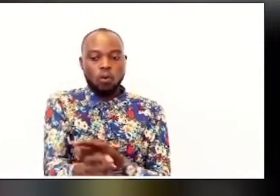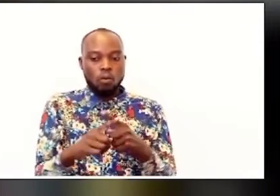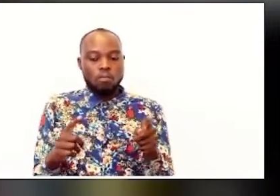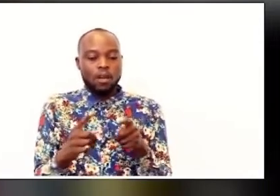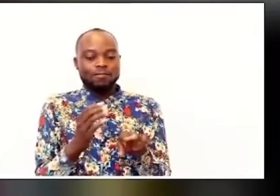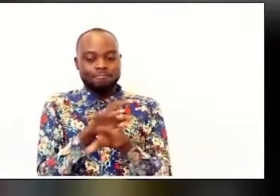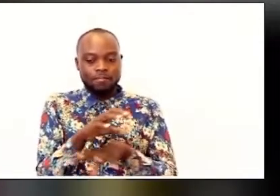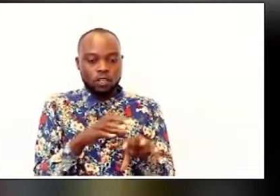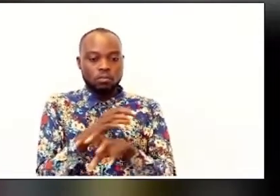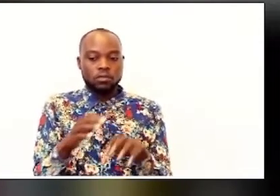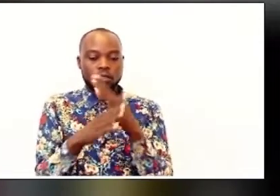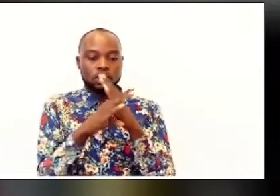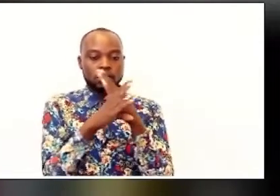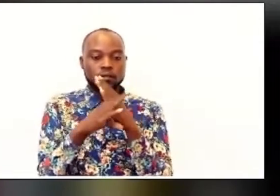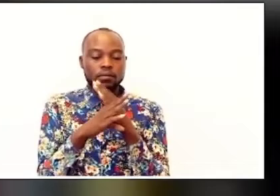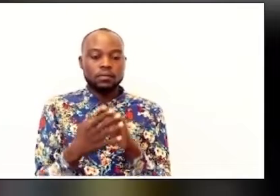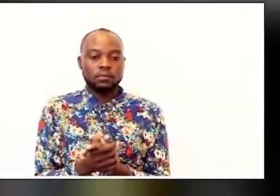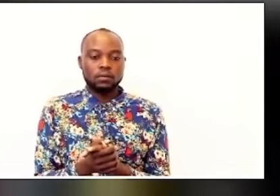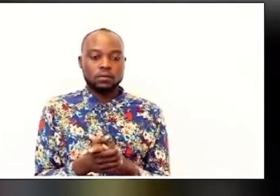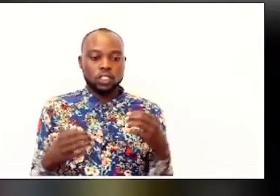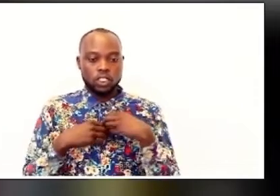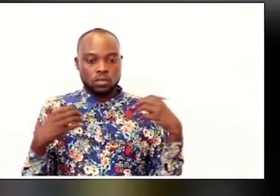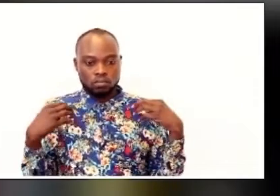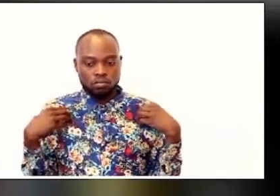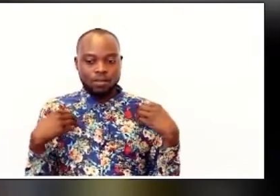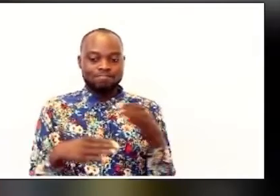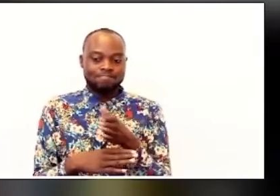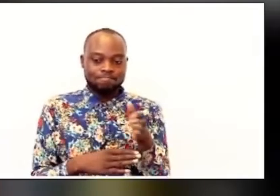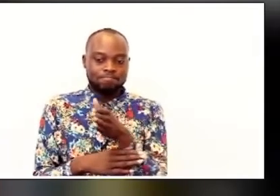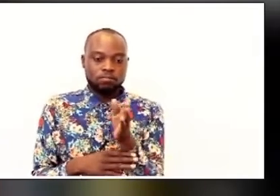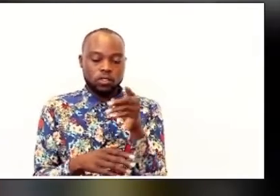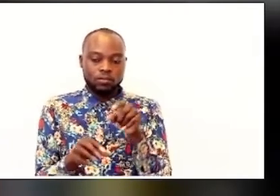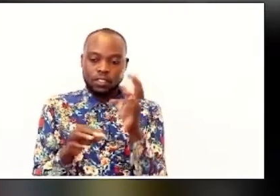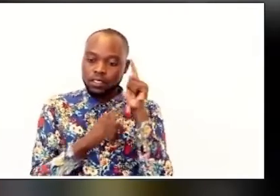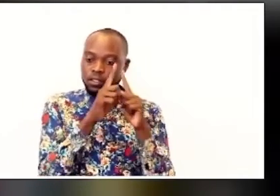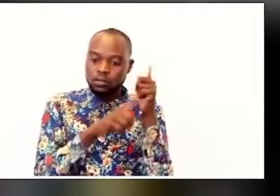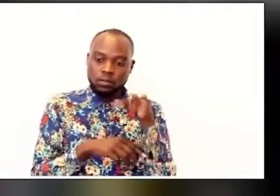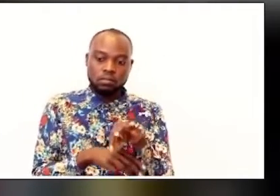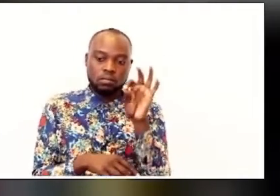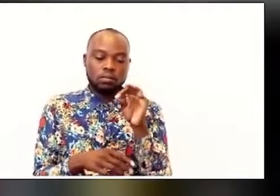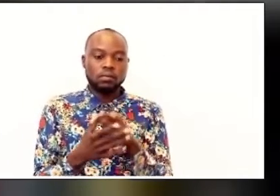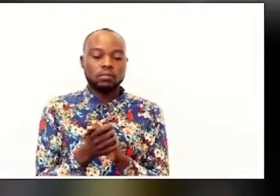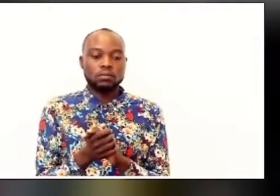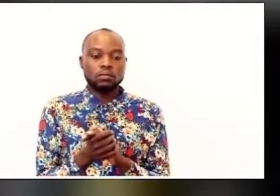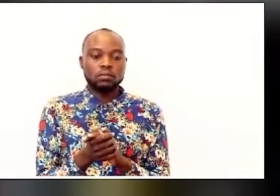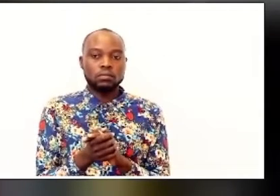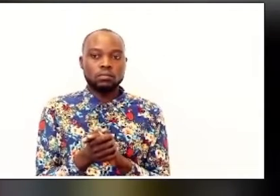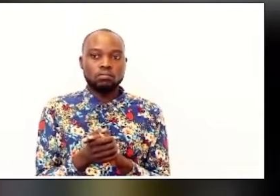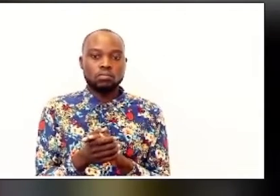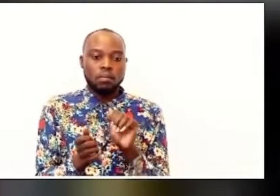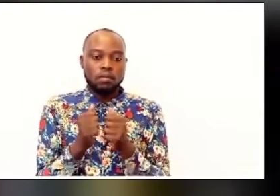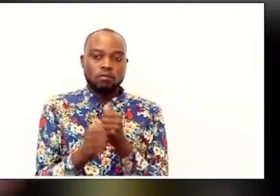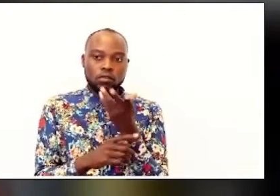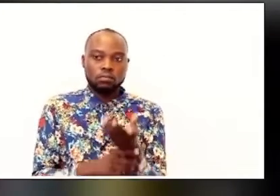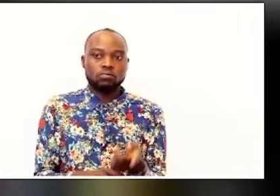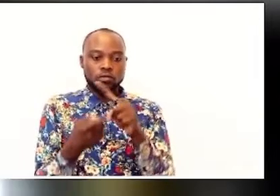security. And so it's a chance for political decision makers to get to grip, of these crises and